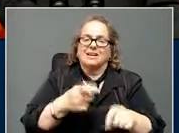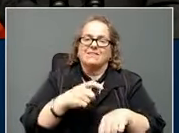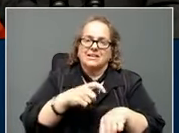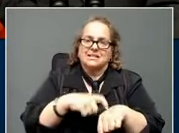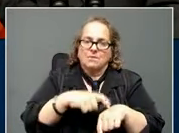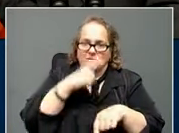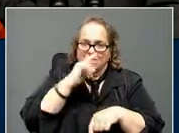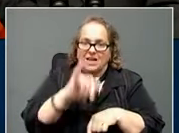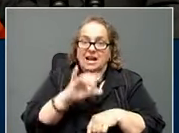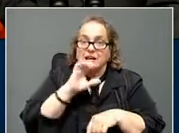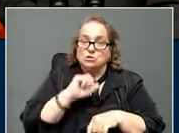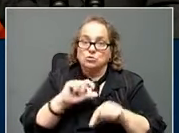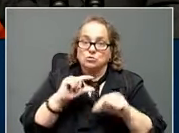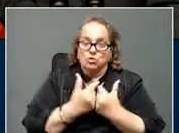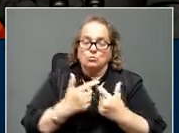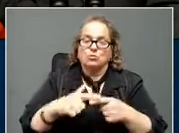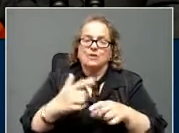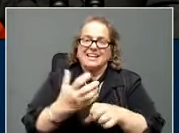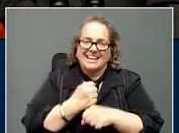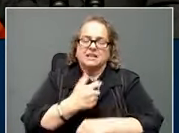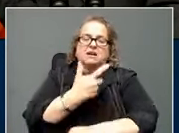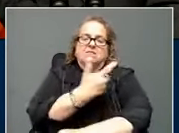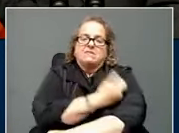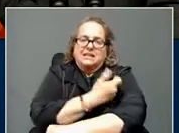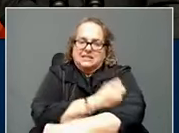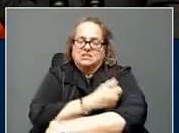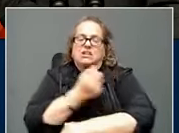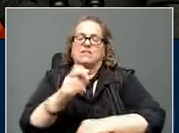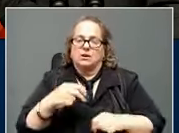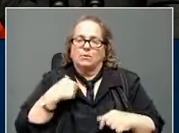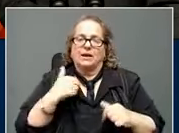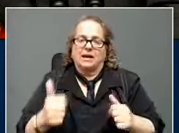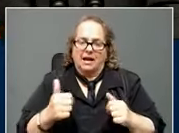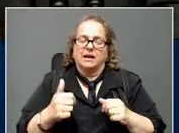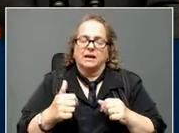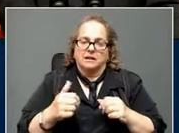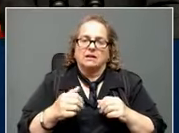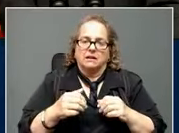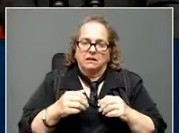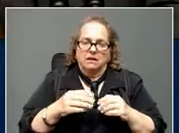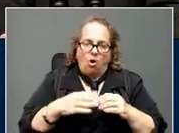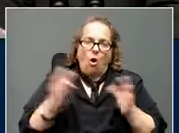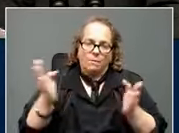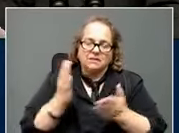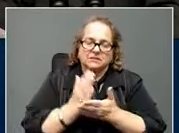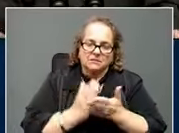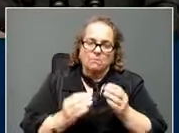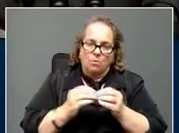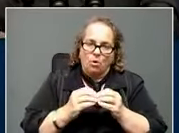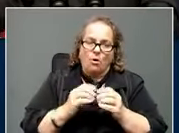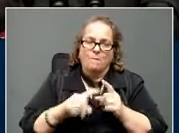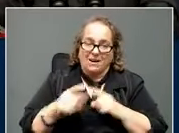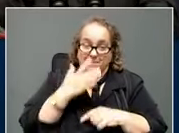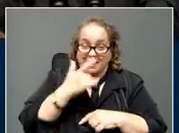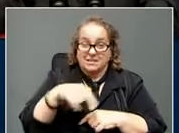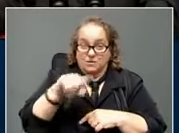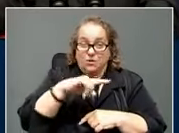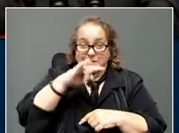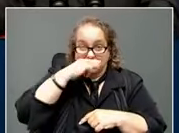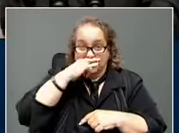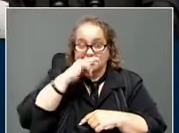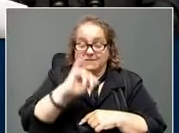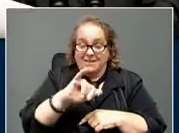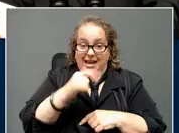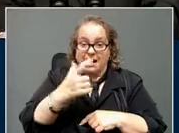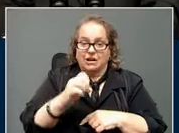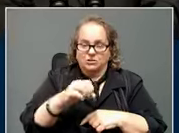get vaccinated because they are certainly out and about in those types of activities, but this will be